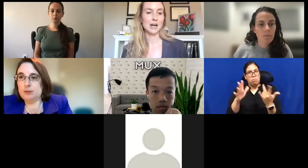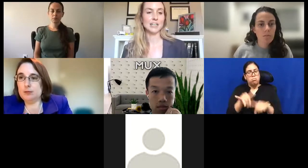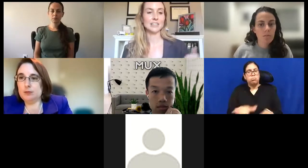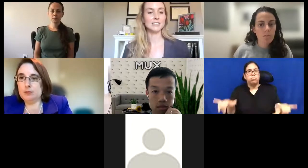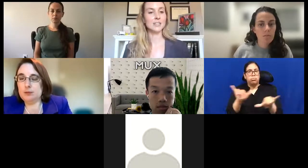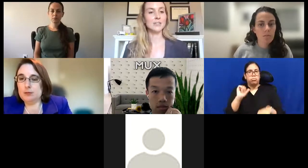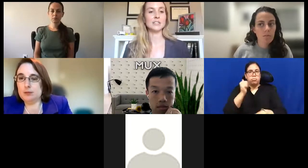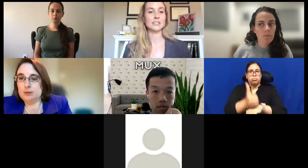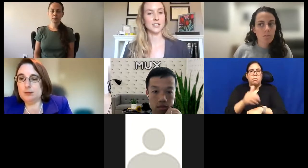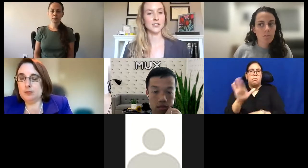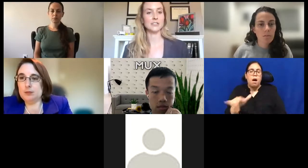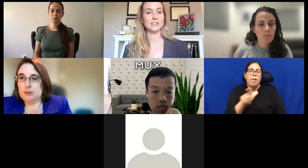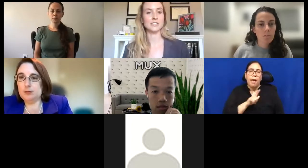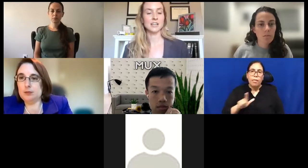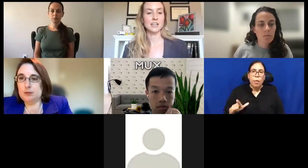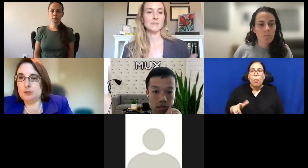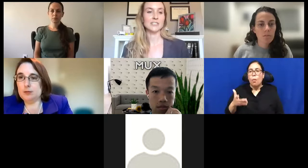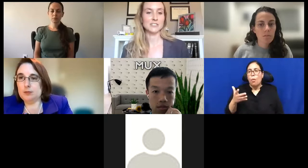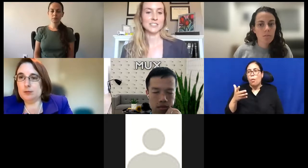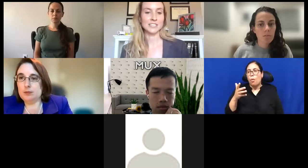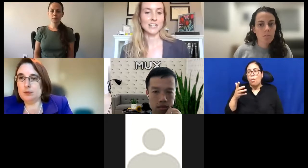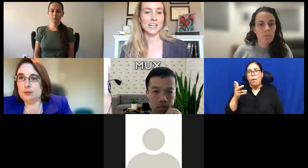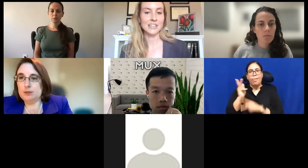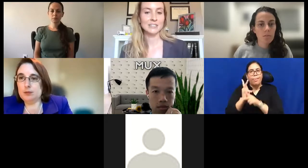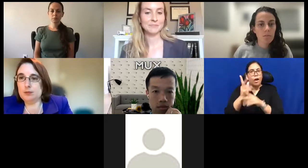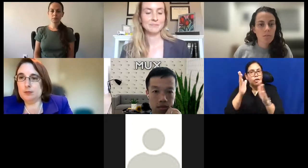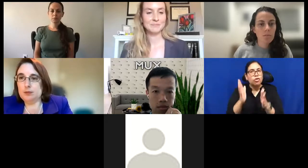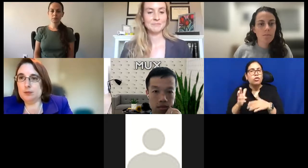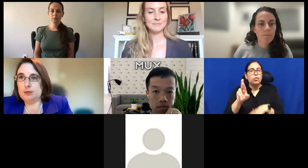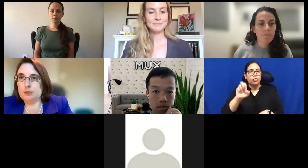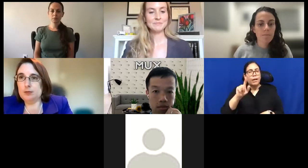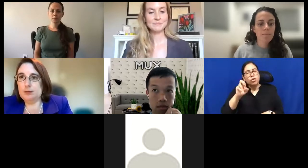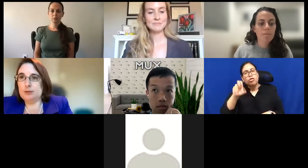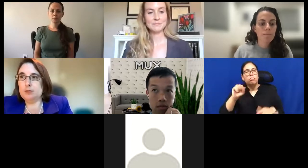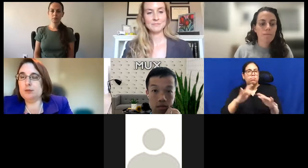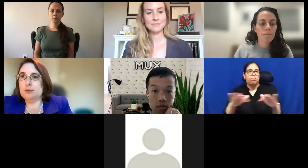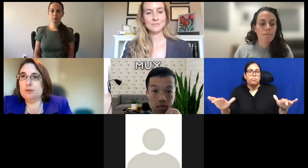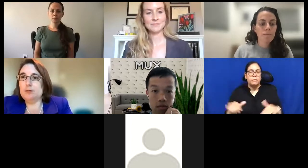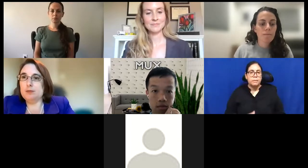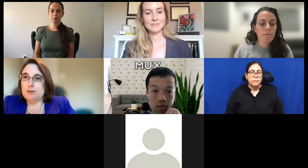place by landlords, lenders, realtors, and the like.